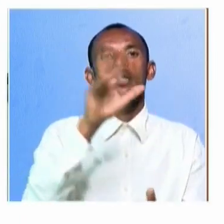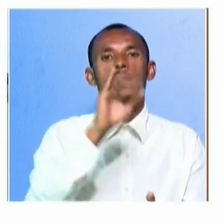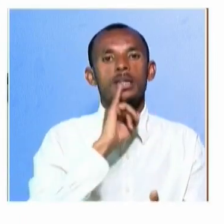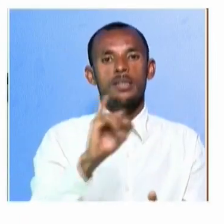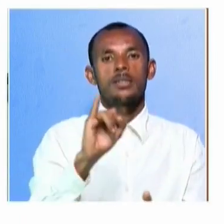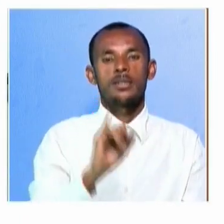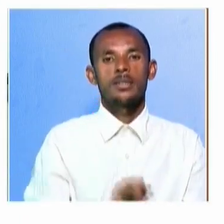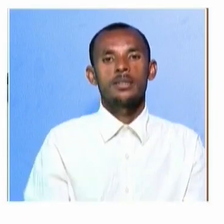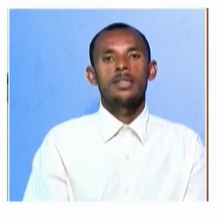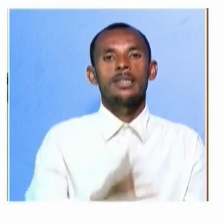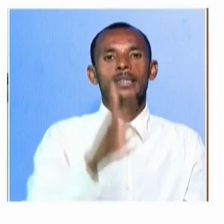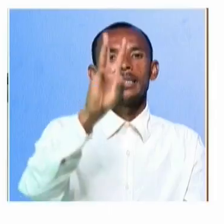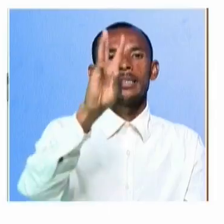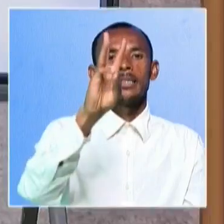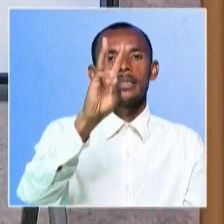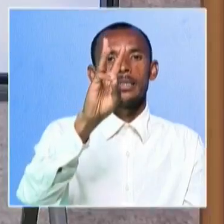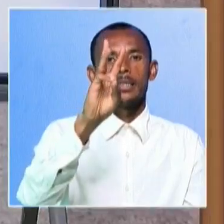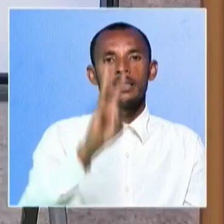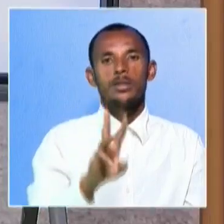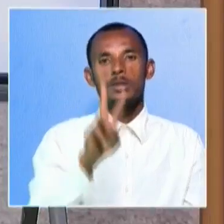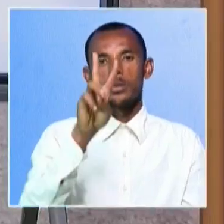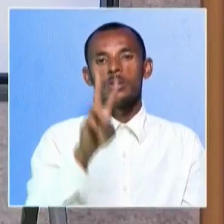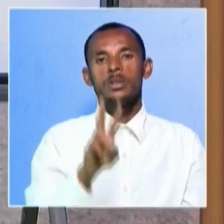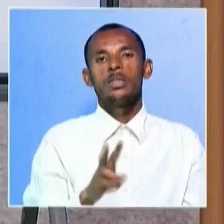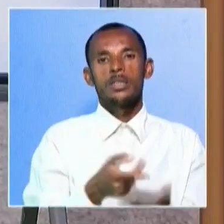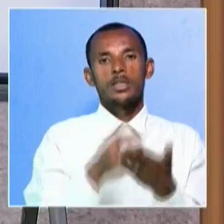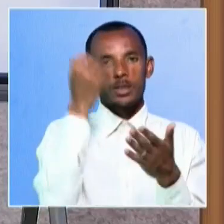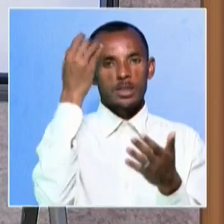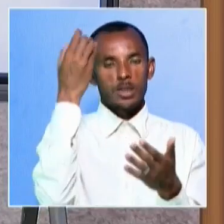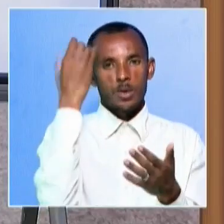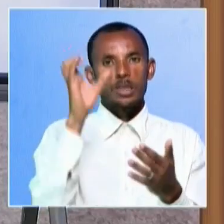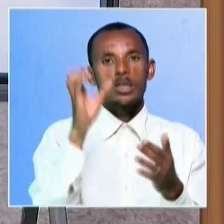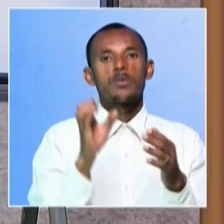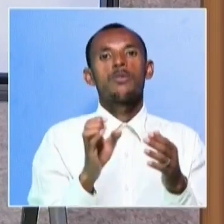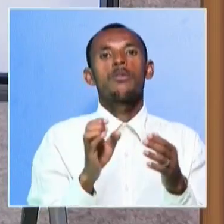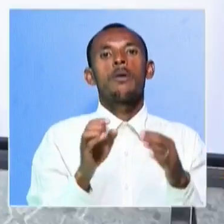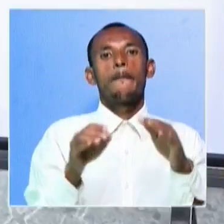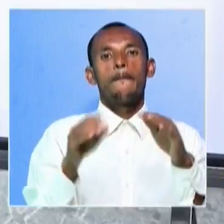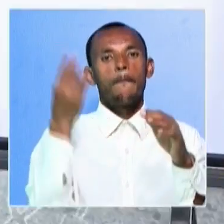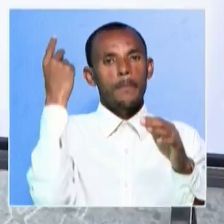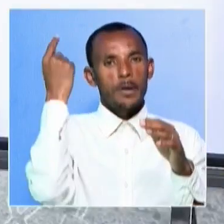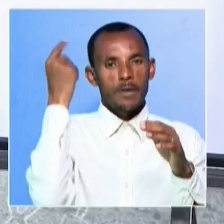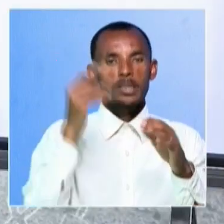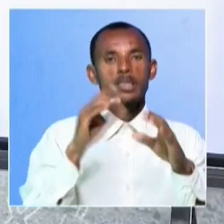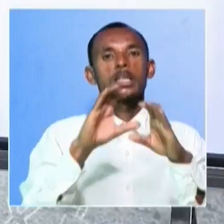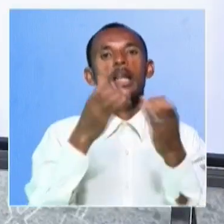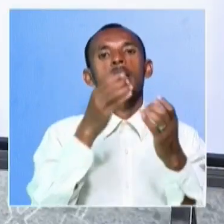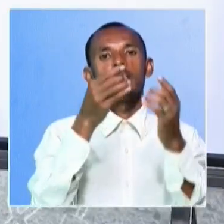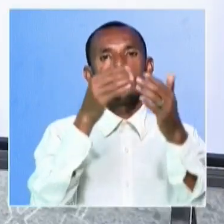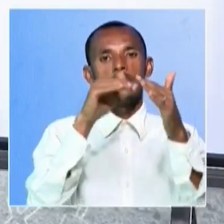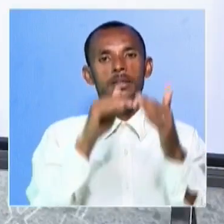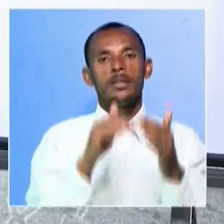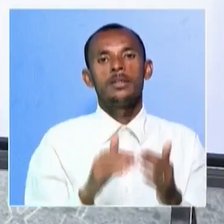is 6. This is a concept from the previous grade level. So we have the